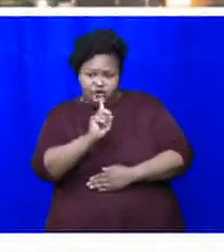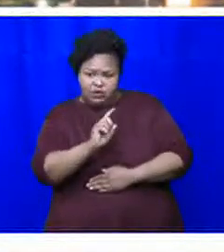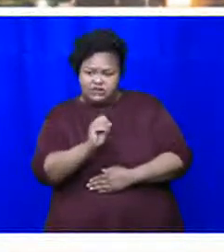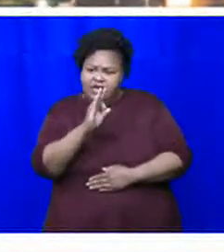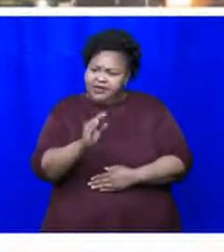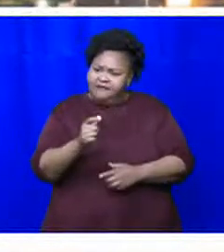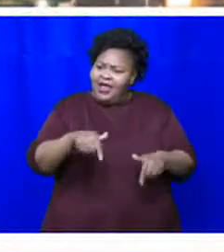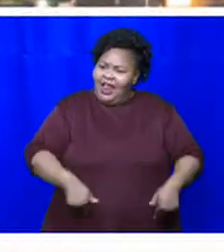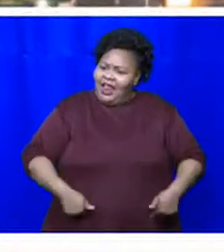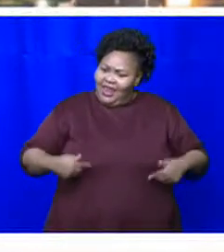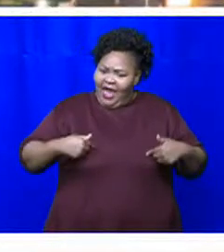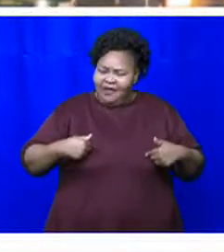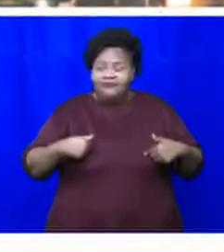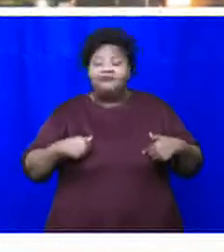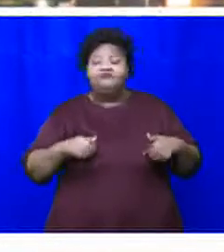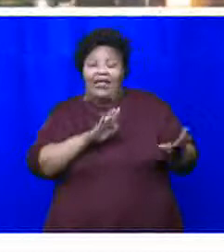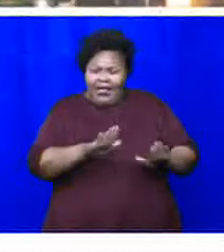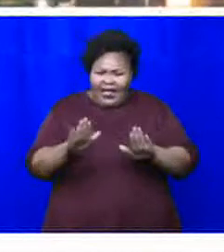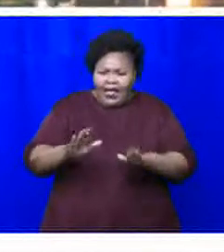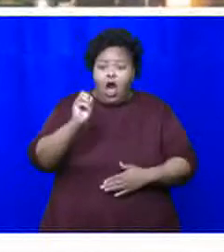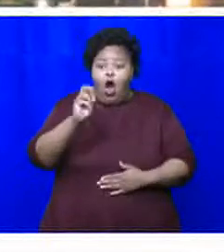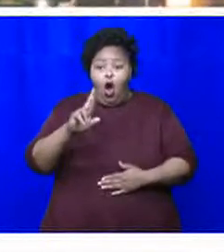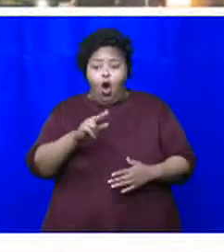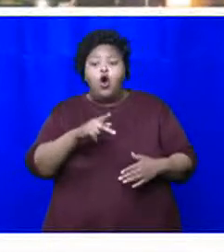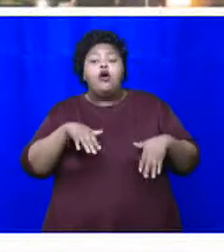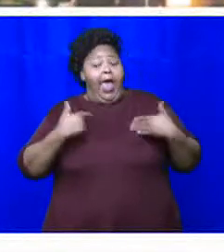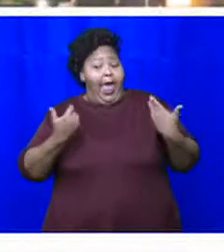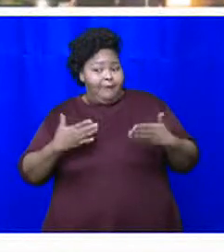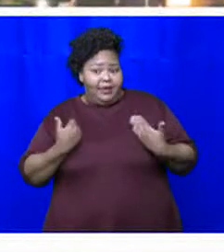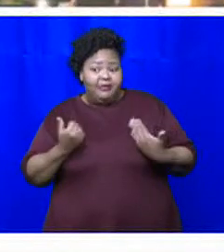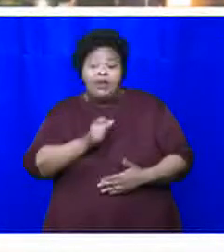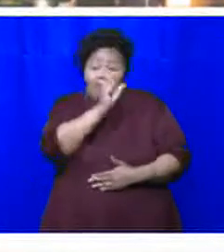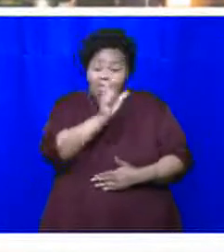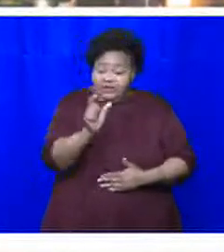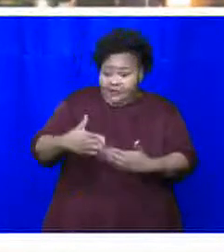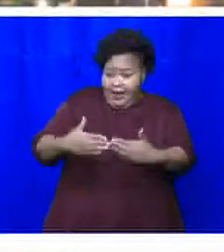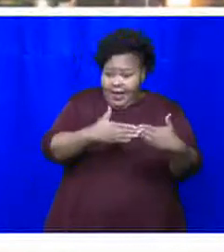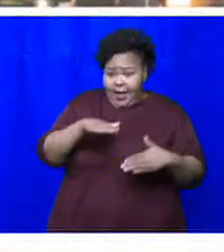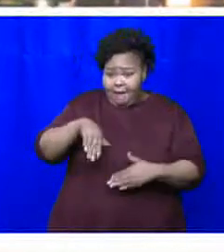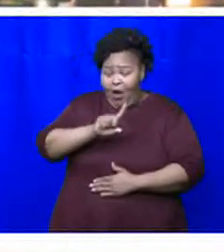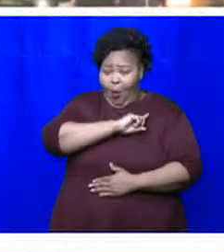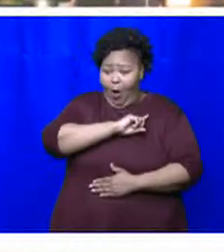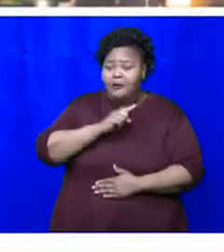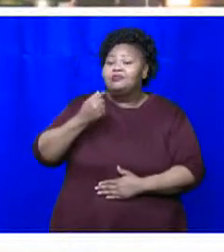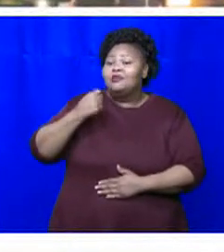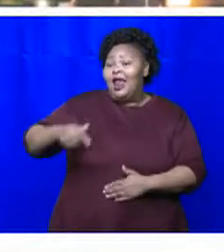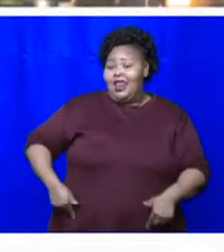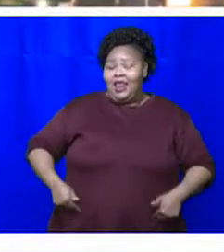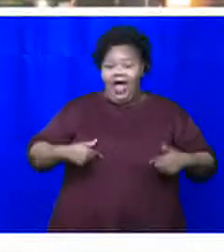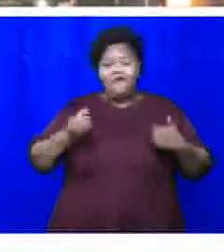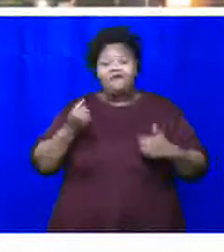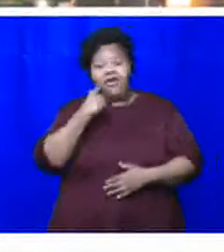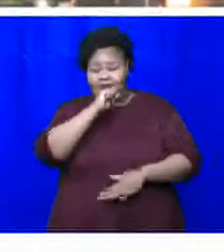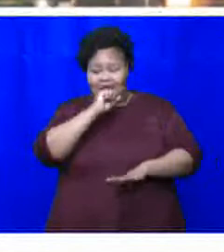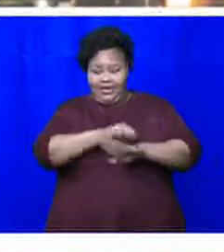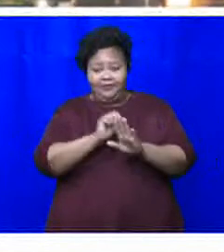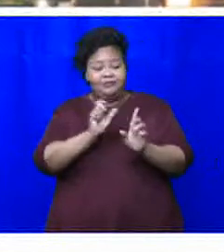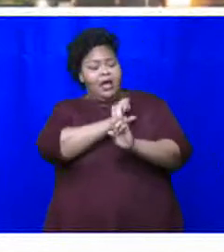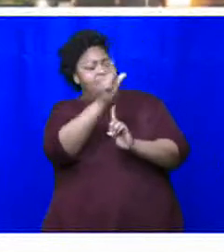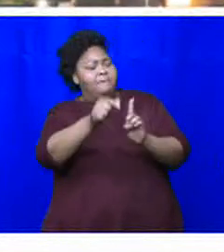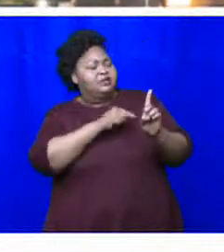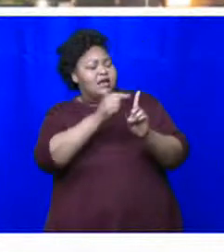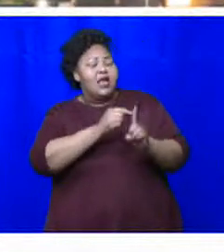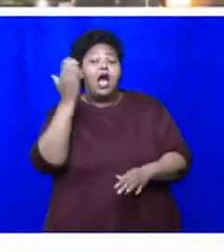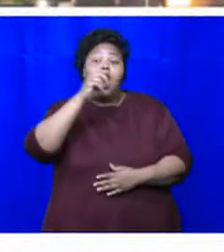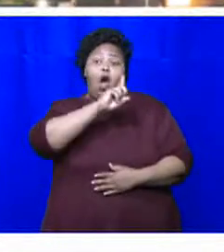njengoba impilo ibamelula uma abantu banakekelana baphindze basekelana. Inkhosikati beyikadze ikhuluma ngesikhathi